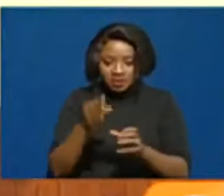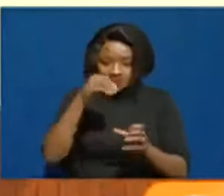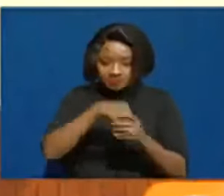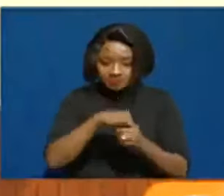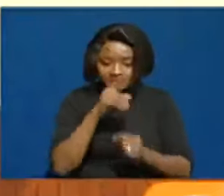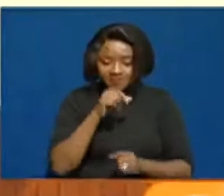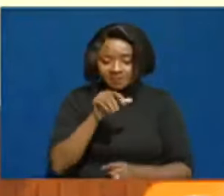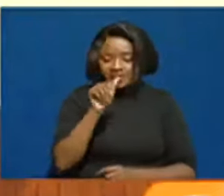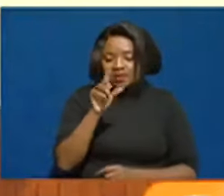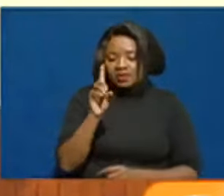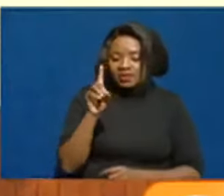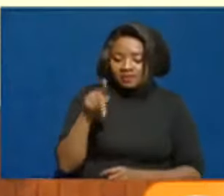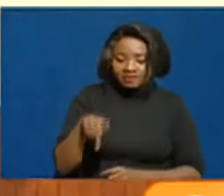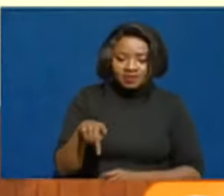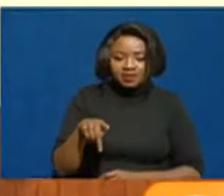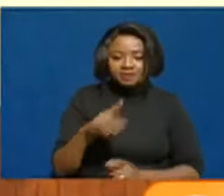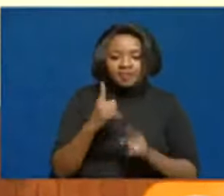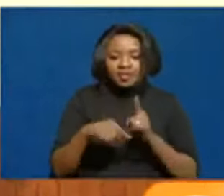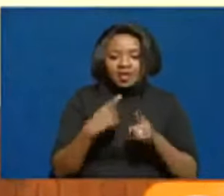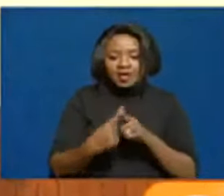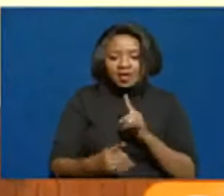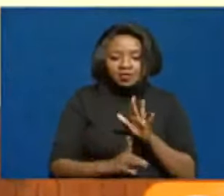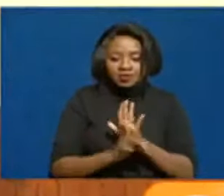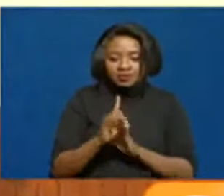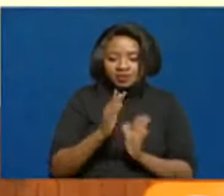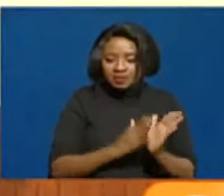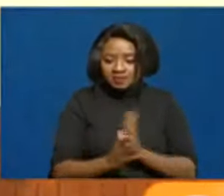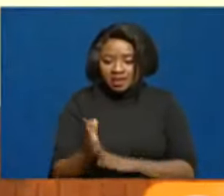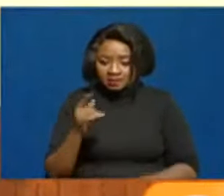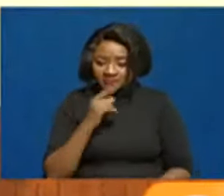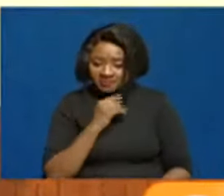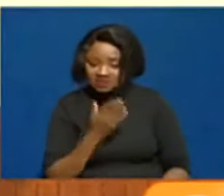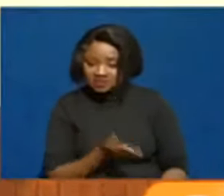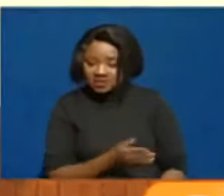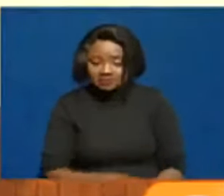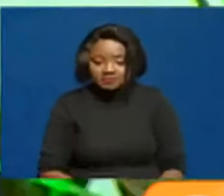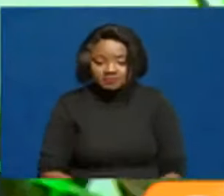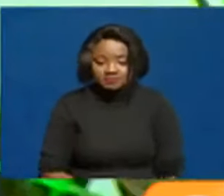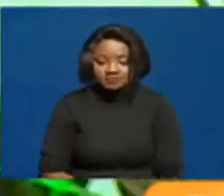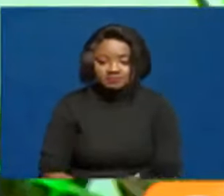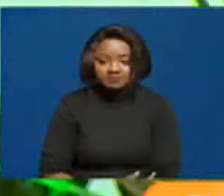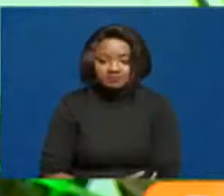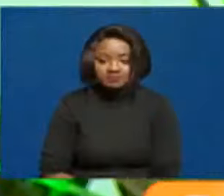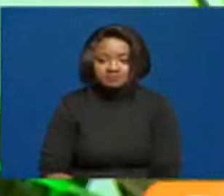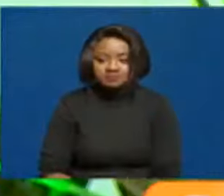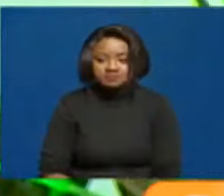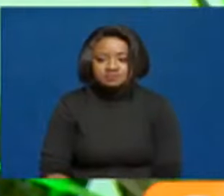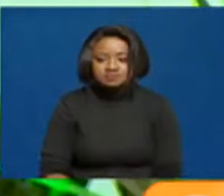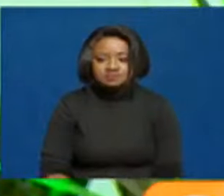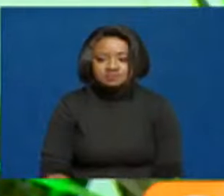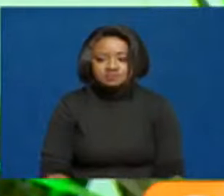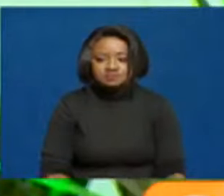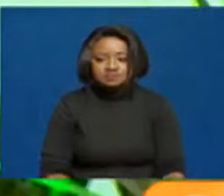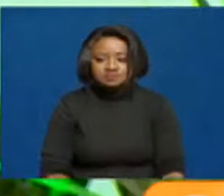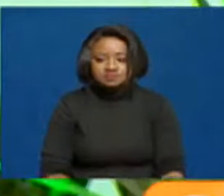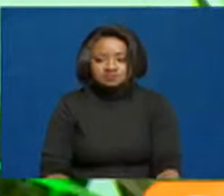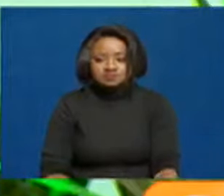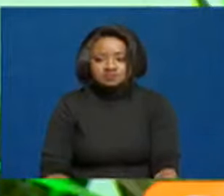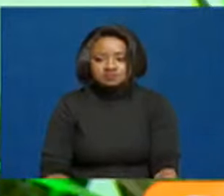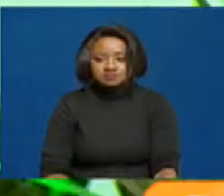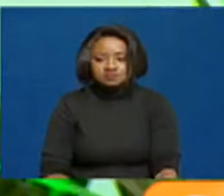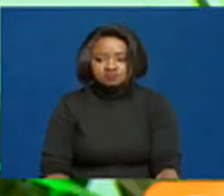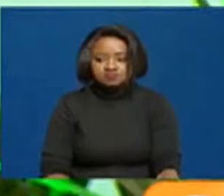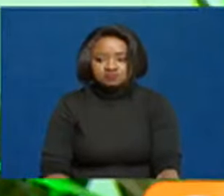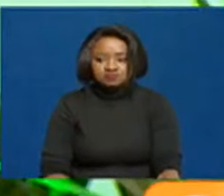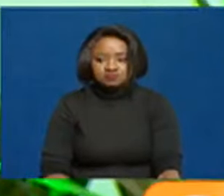ADP, which is the annual development plan? Mm-hmm. Yes. Trevor, the county is ready. What the county has done, the